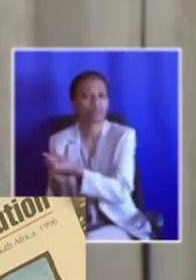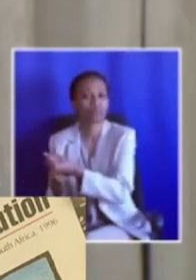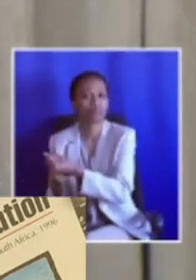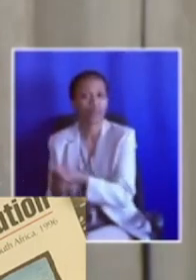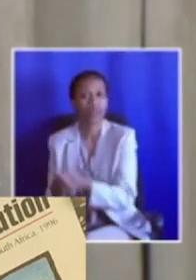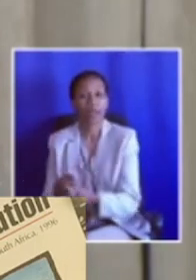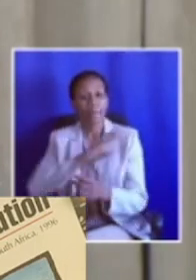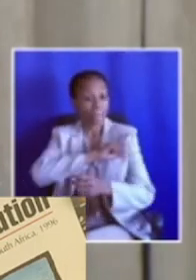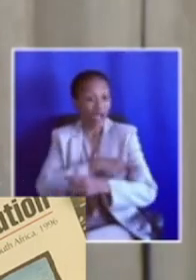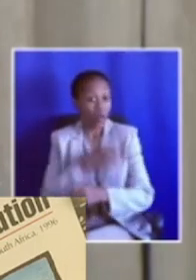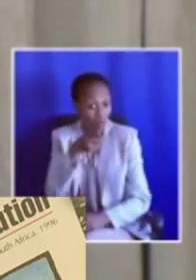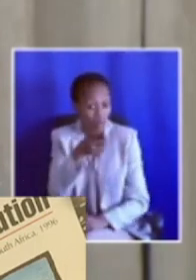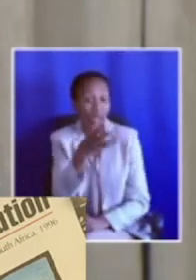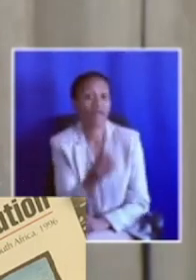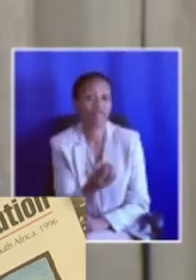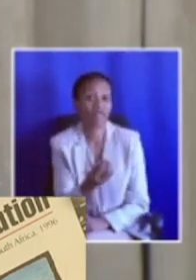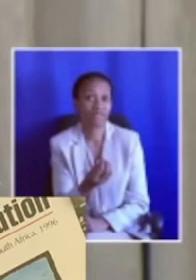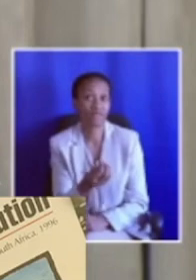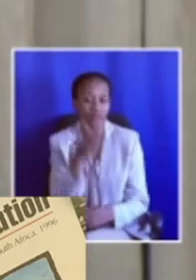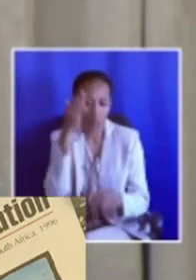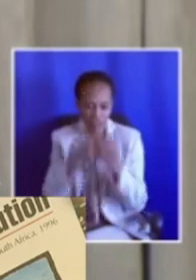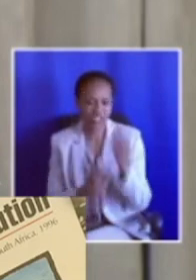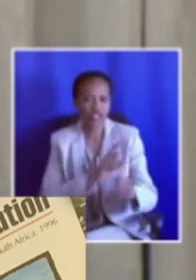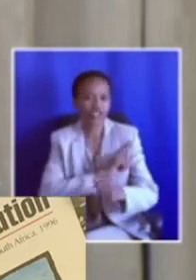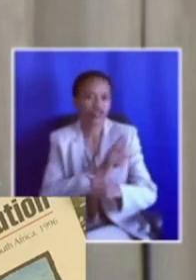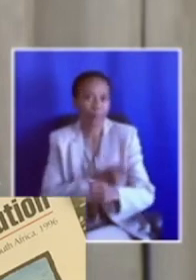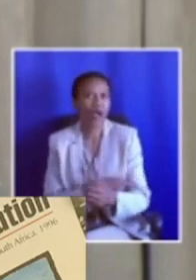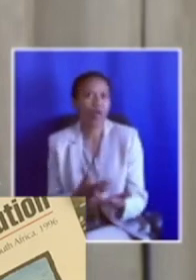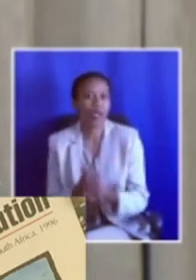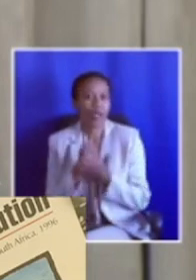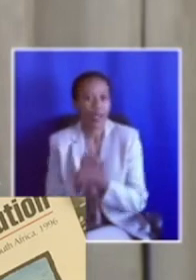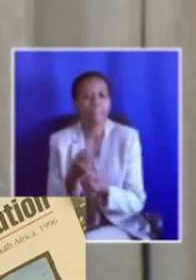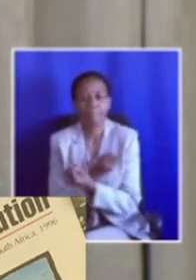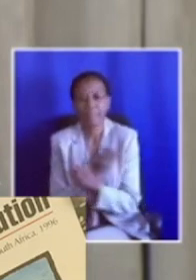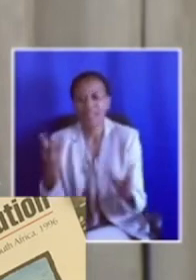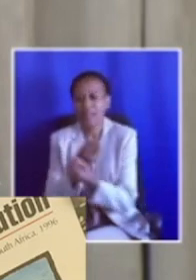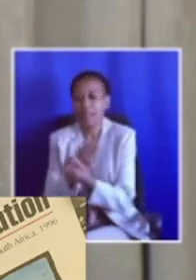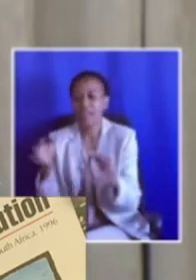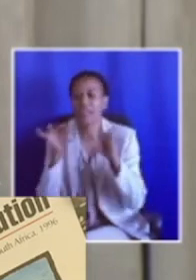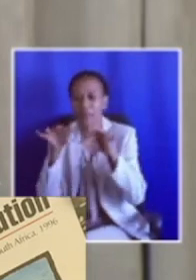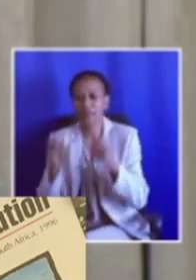You have the power to empower millions of South Africa by